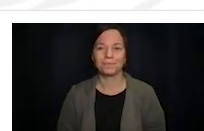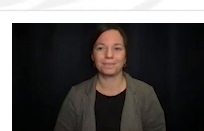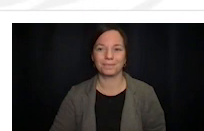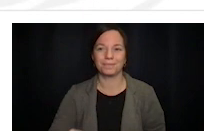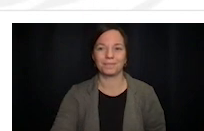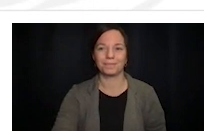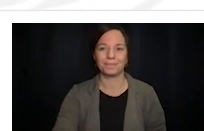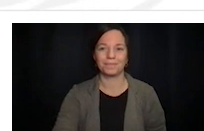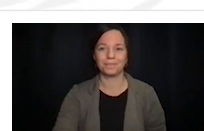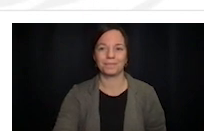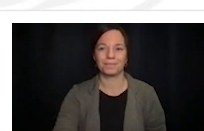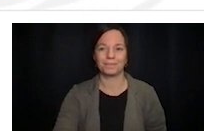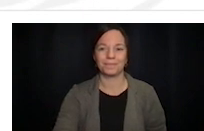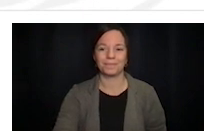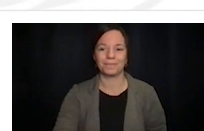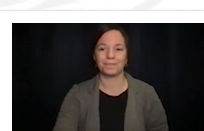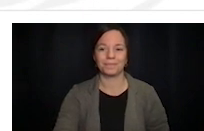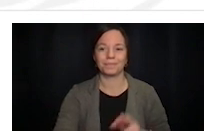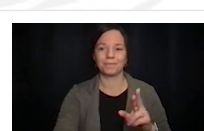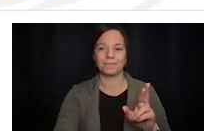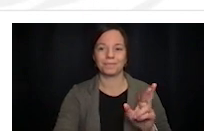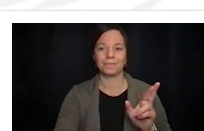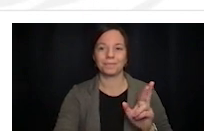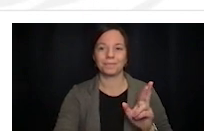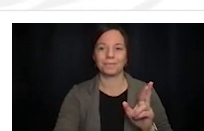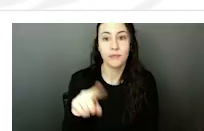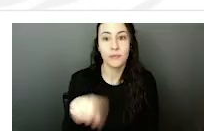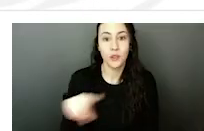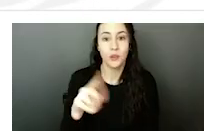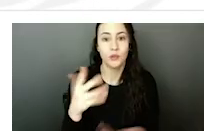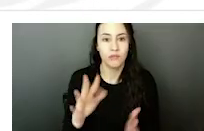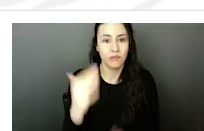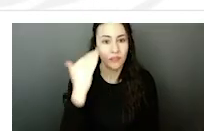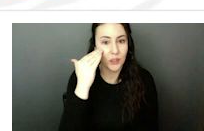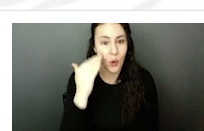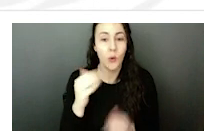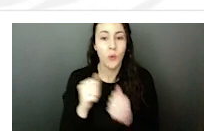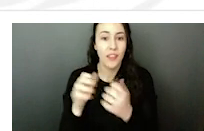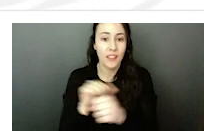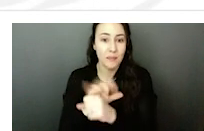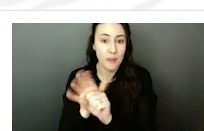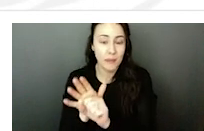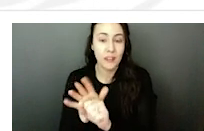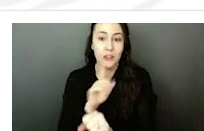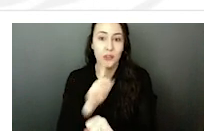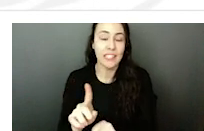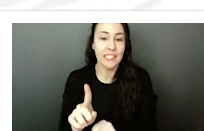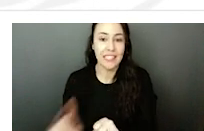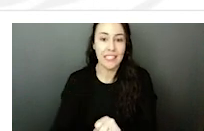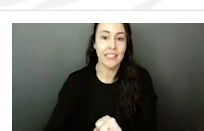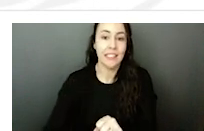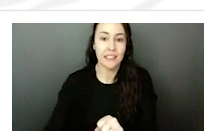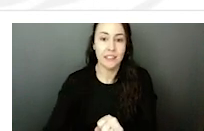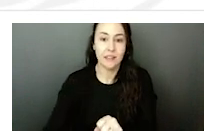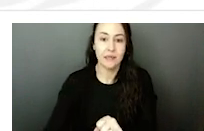is just hard, right, and difficult. And so we want to have really trauma-informed mental health supports for